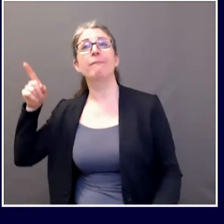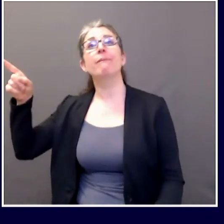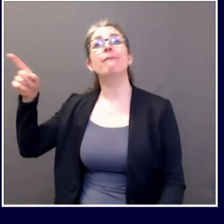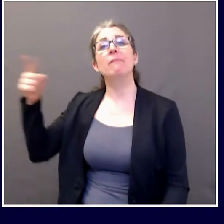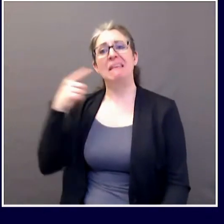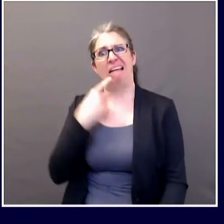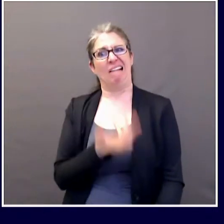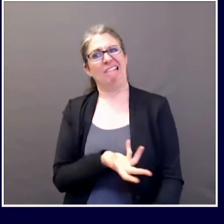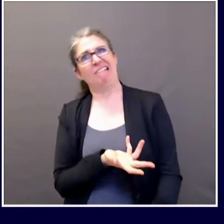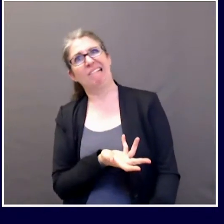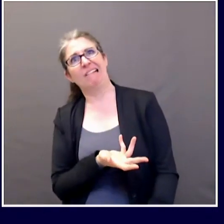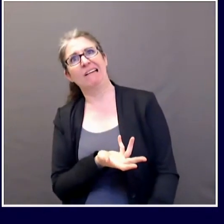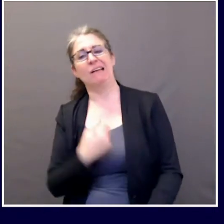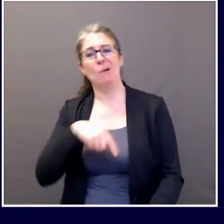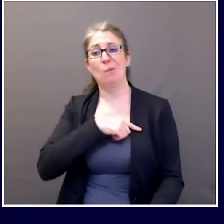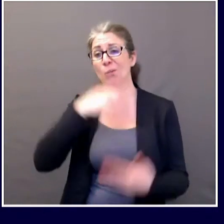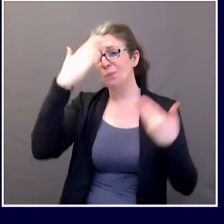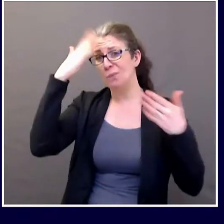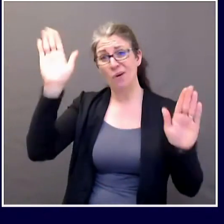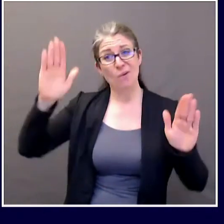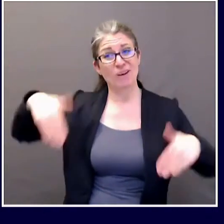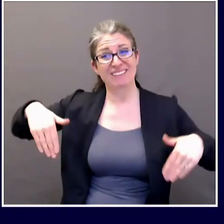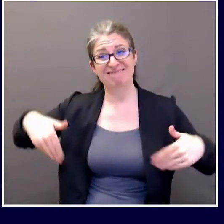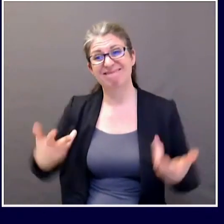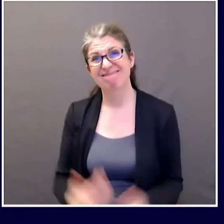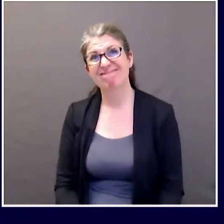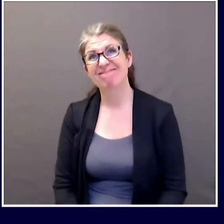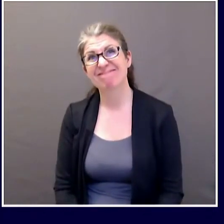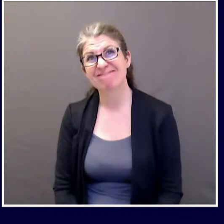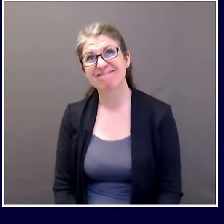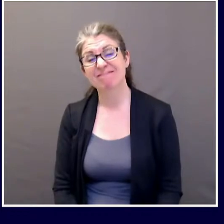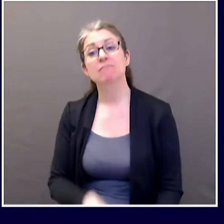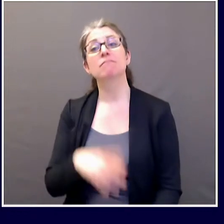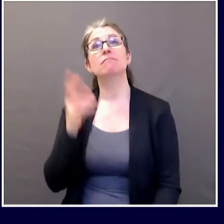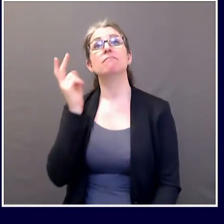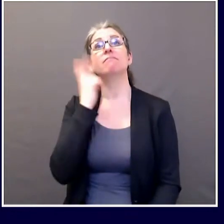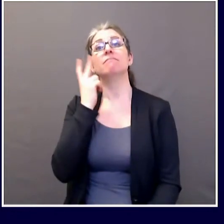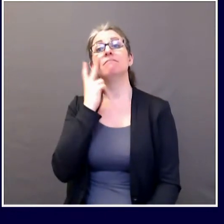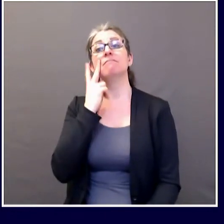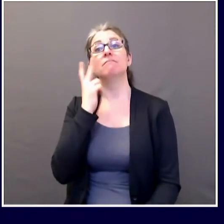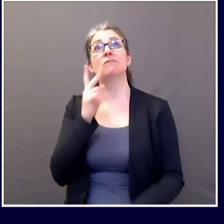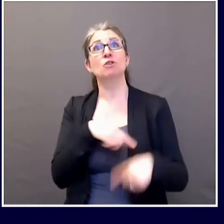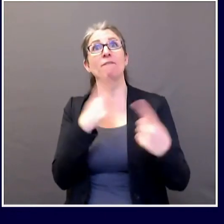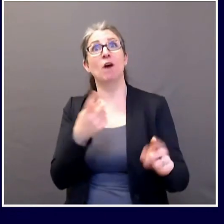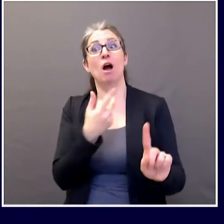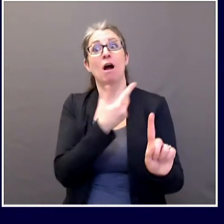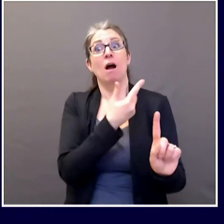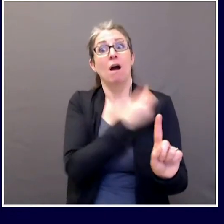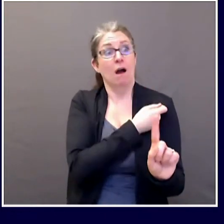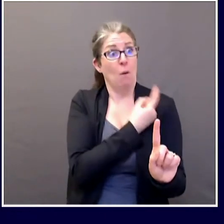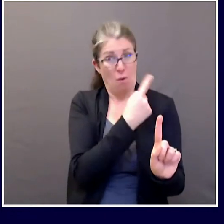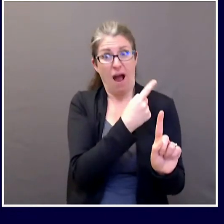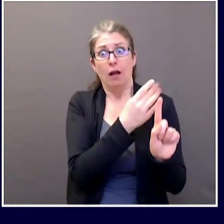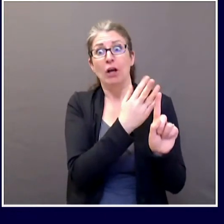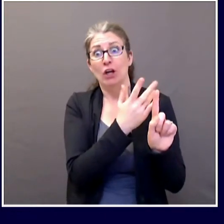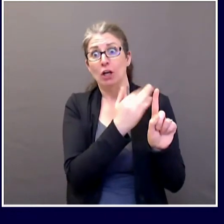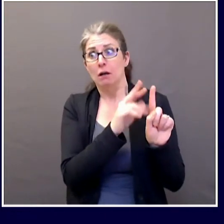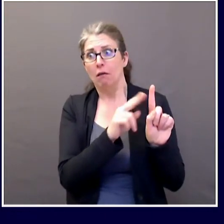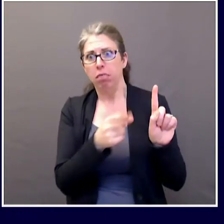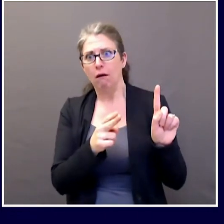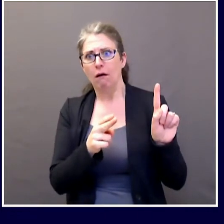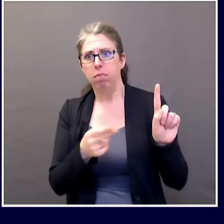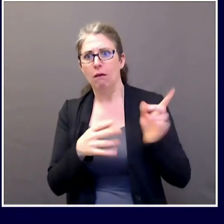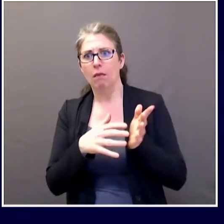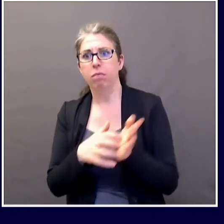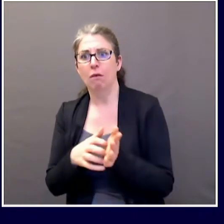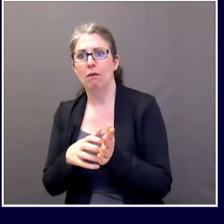as he put it, we don't know how long it lasts and what the consequences of that may be. Dr. Fauci, the US FDA, the